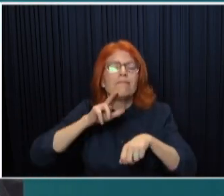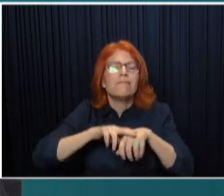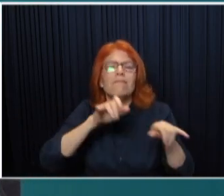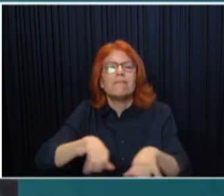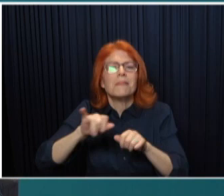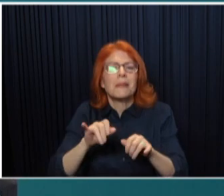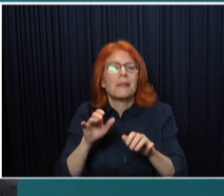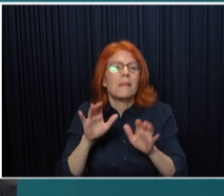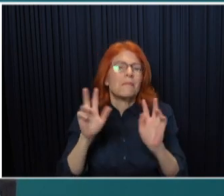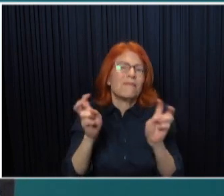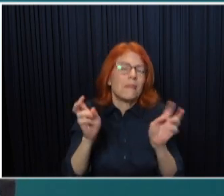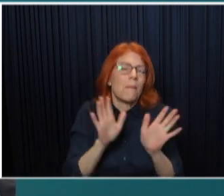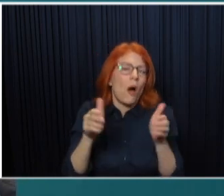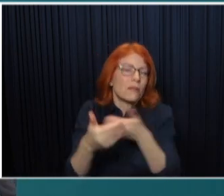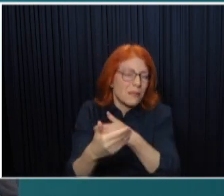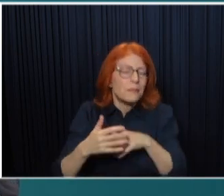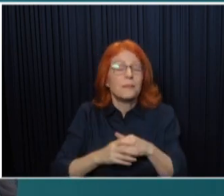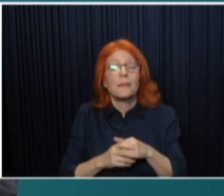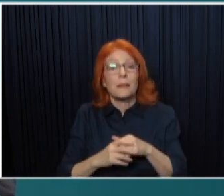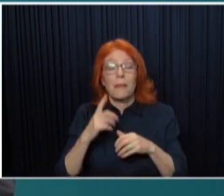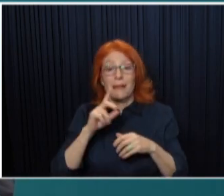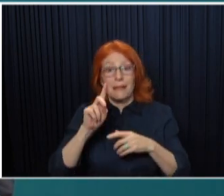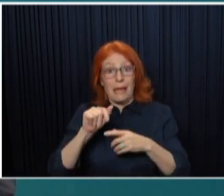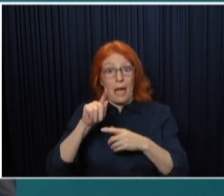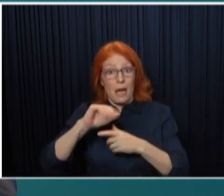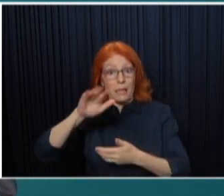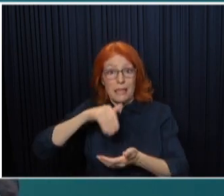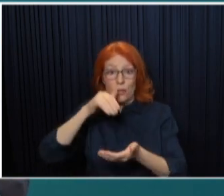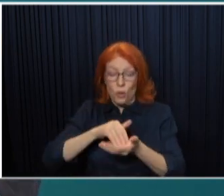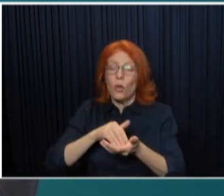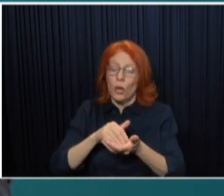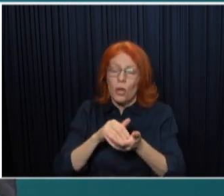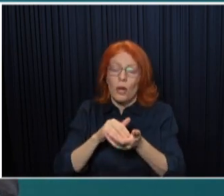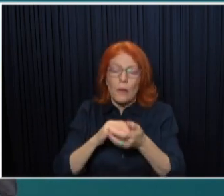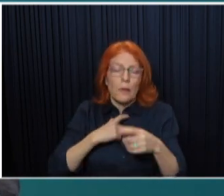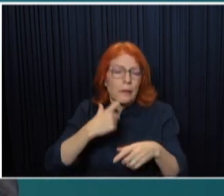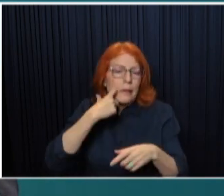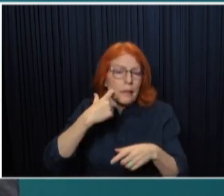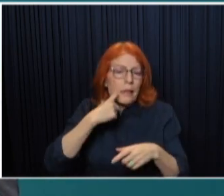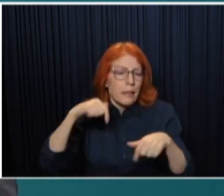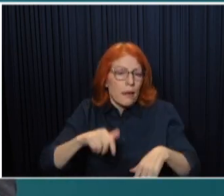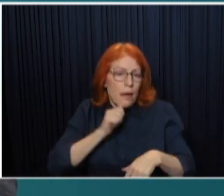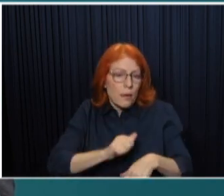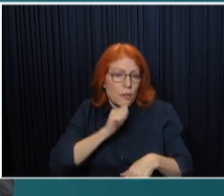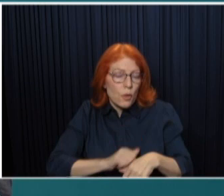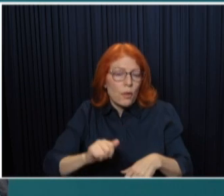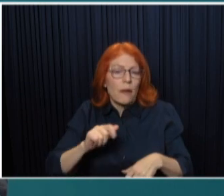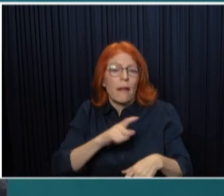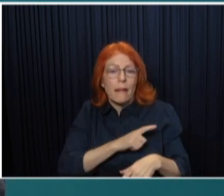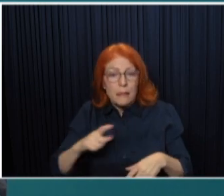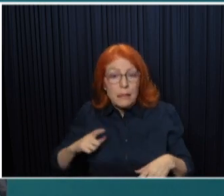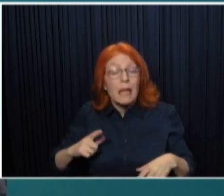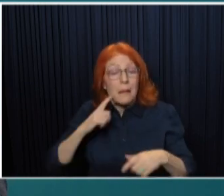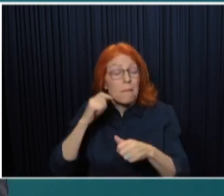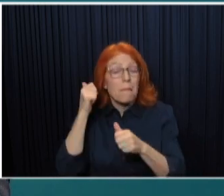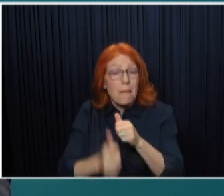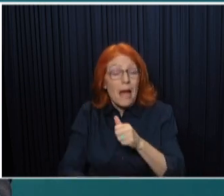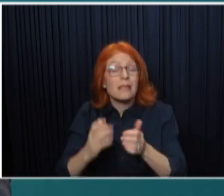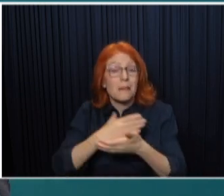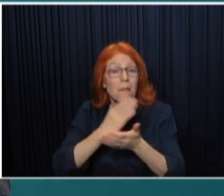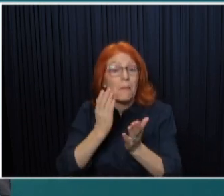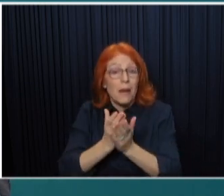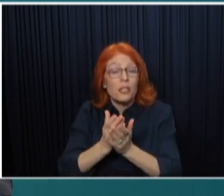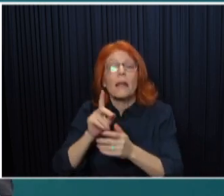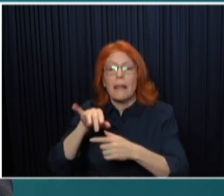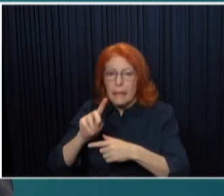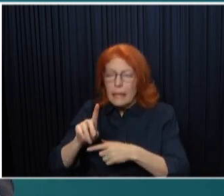The other thing, as far as like these data centers, I know that we just recently here in the Arizona legislature did pass a budget, and they